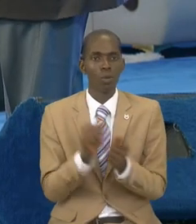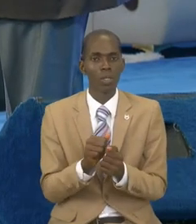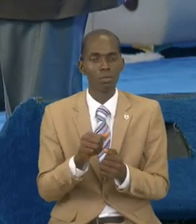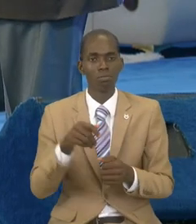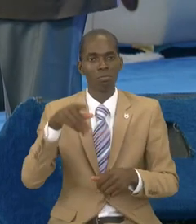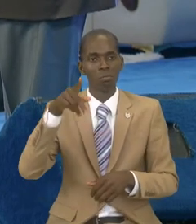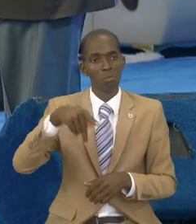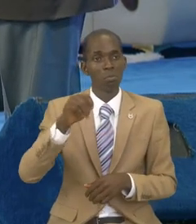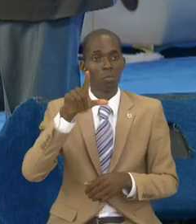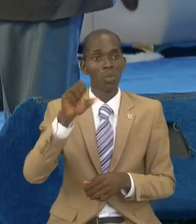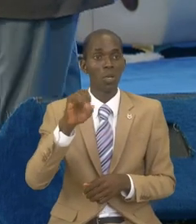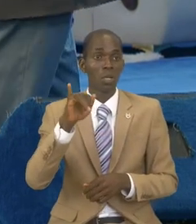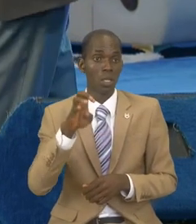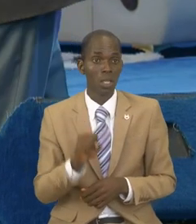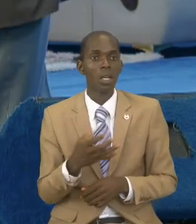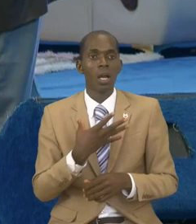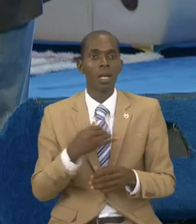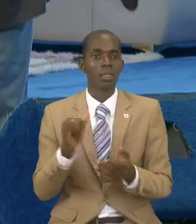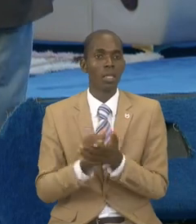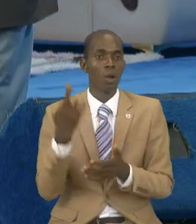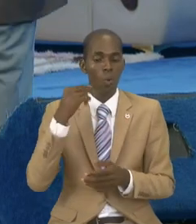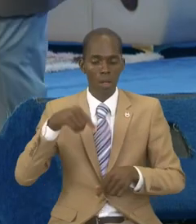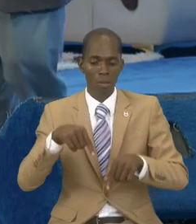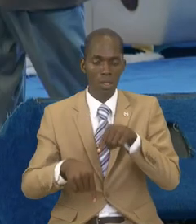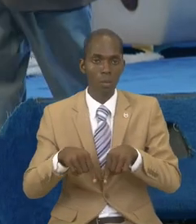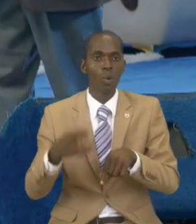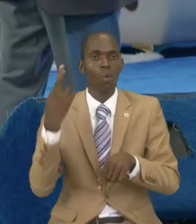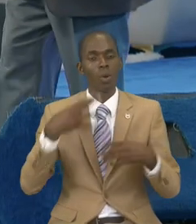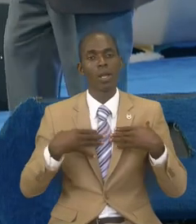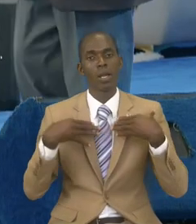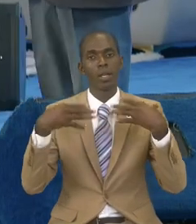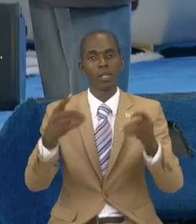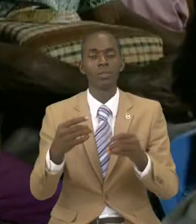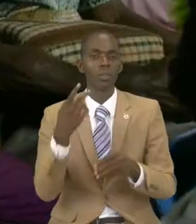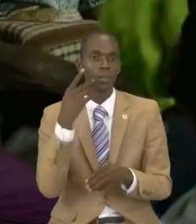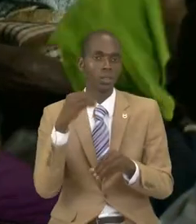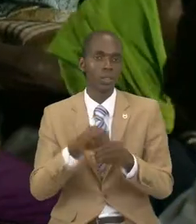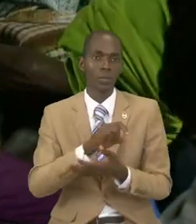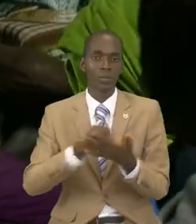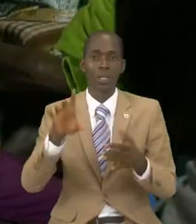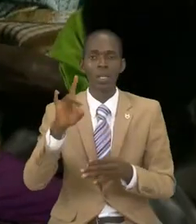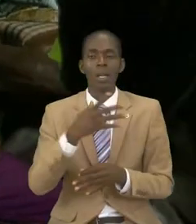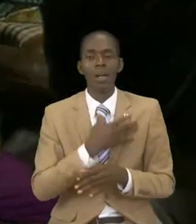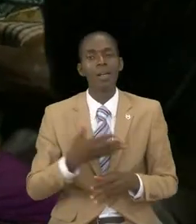were lame were healed. Look at verse 8. In verse 8, and there was great joy in that